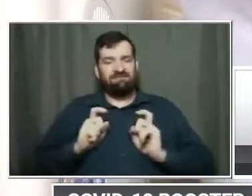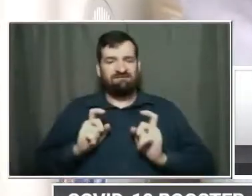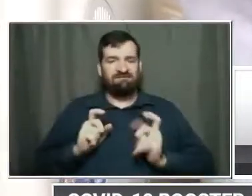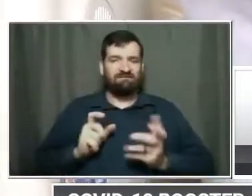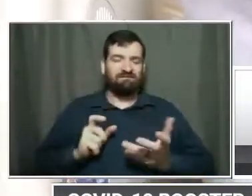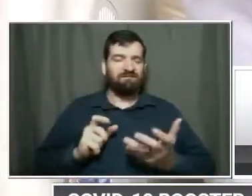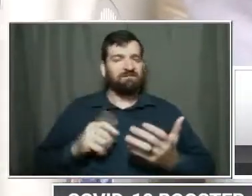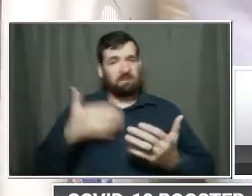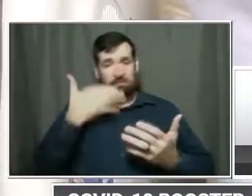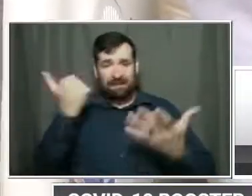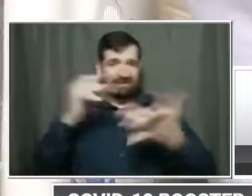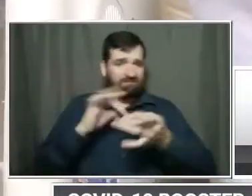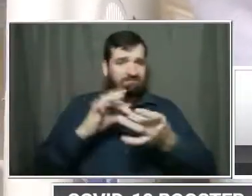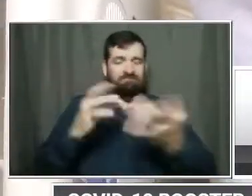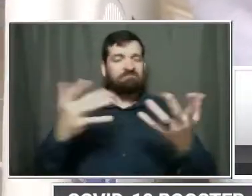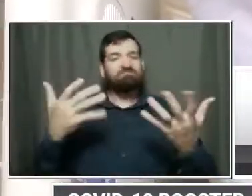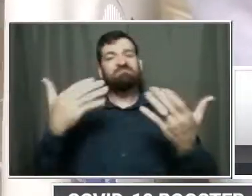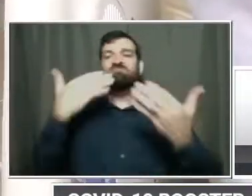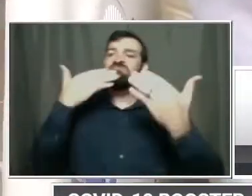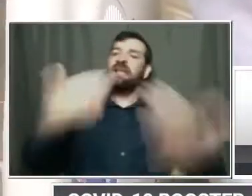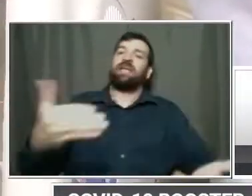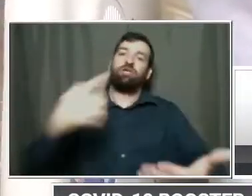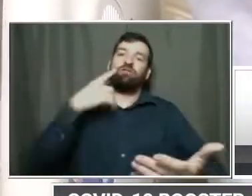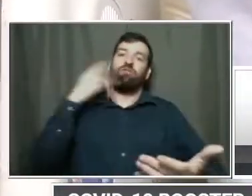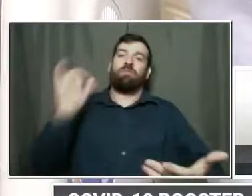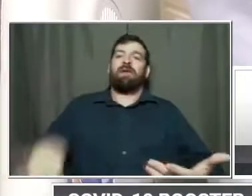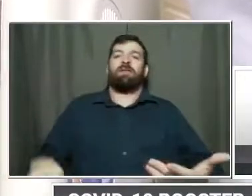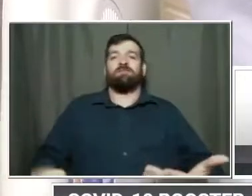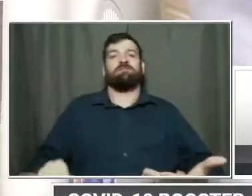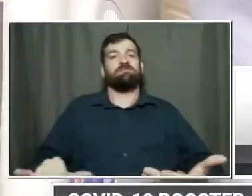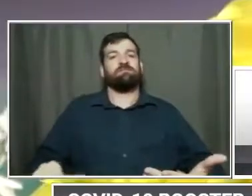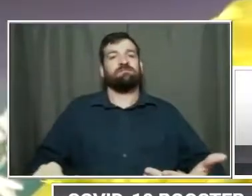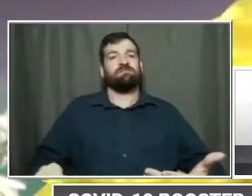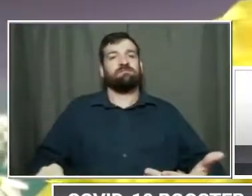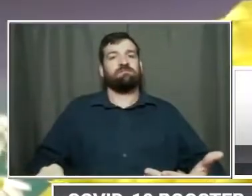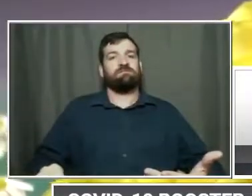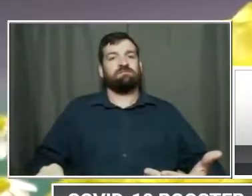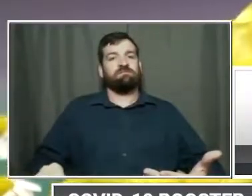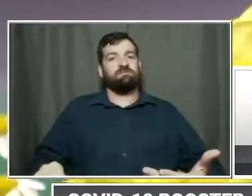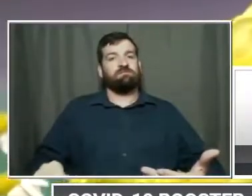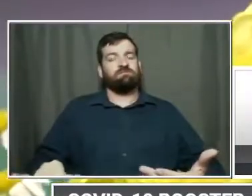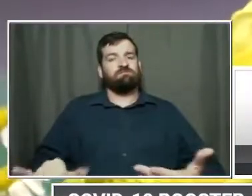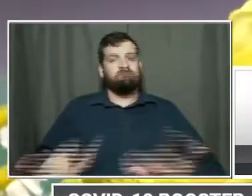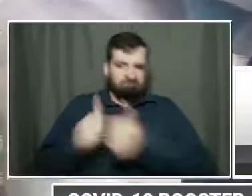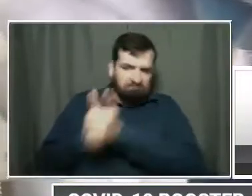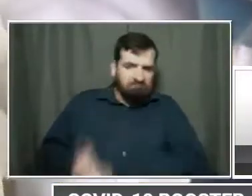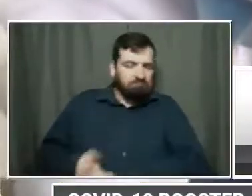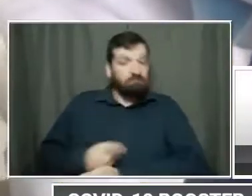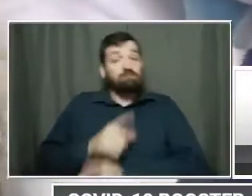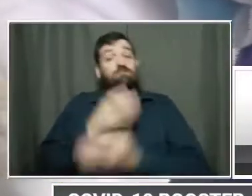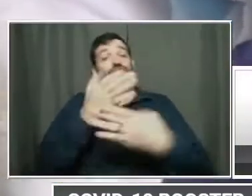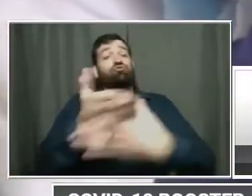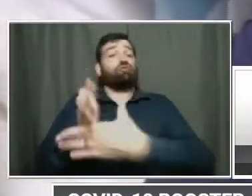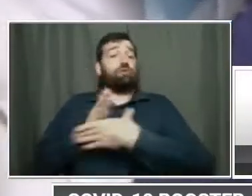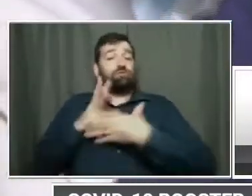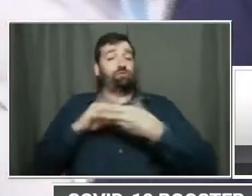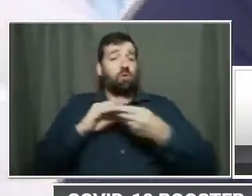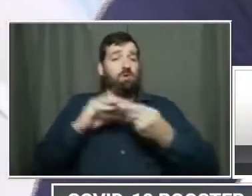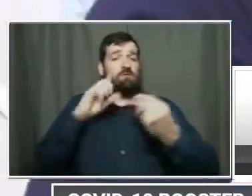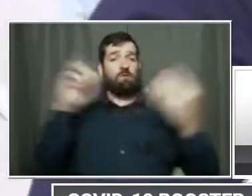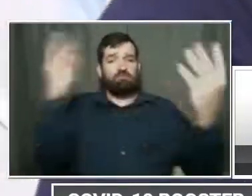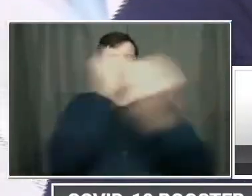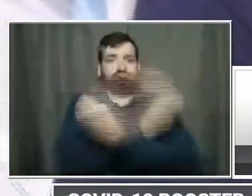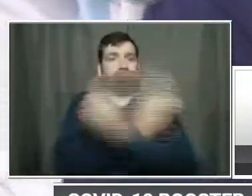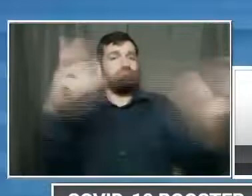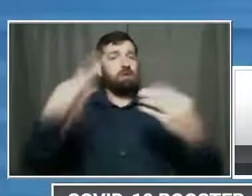say thank you for that is to do good by it. He's sharing his story to help raise awareness about organ